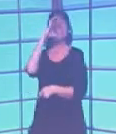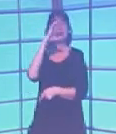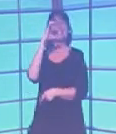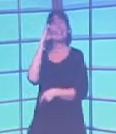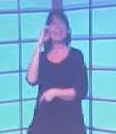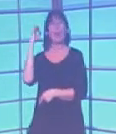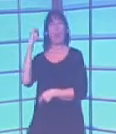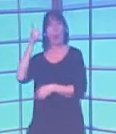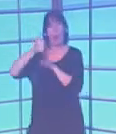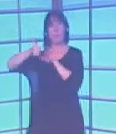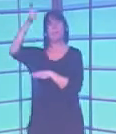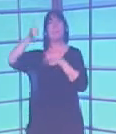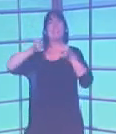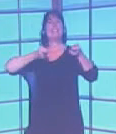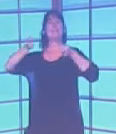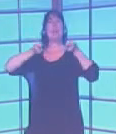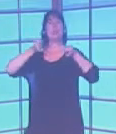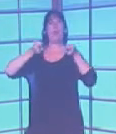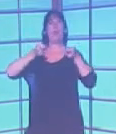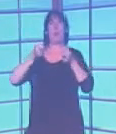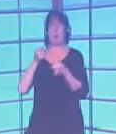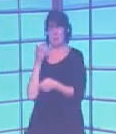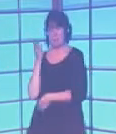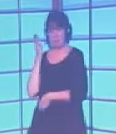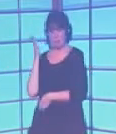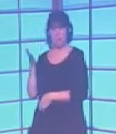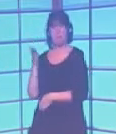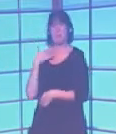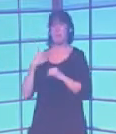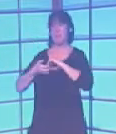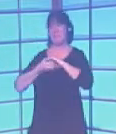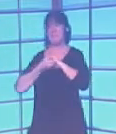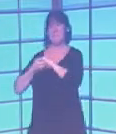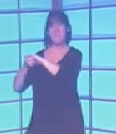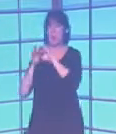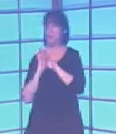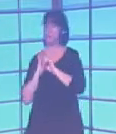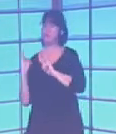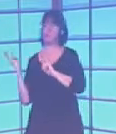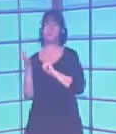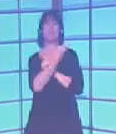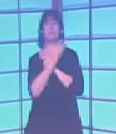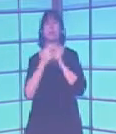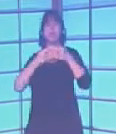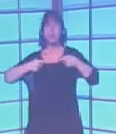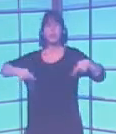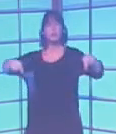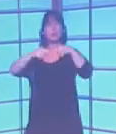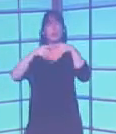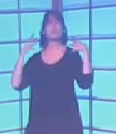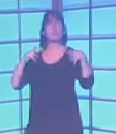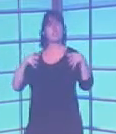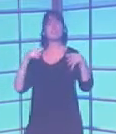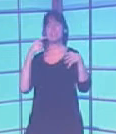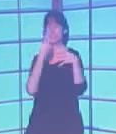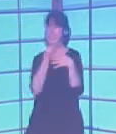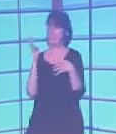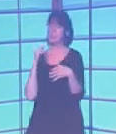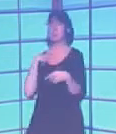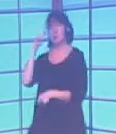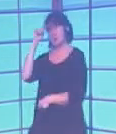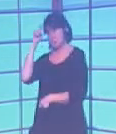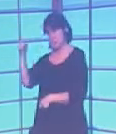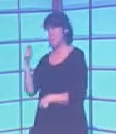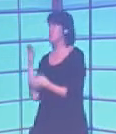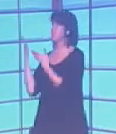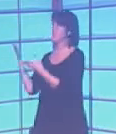of the responsibilities away from me and my fellow trustees on a day-to-day basis. So if I can please welcome onto stage Stephanie